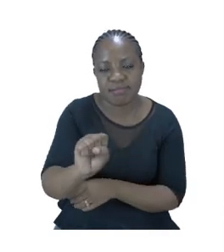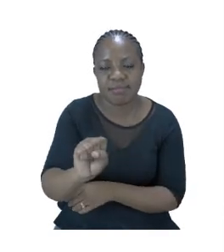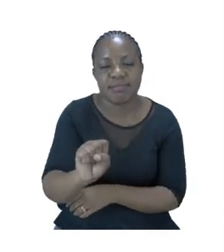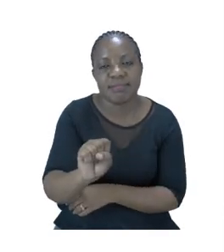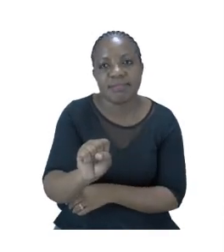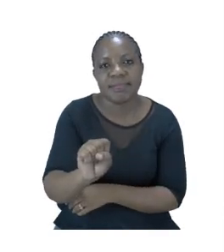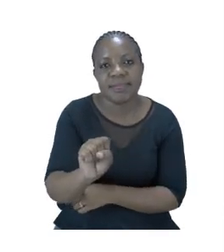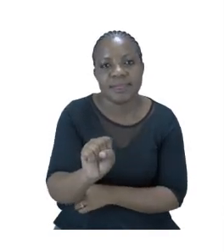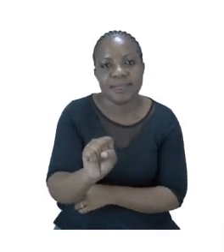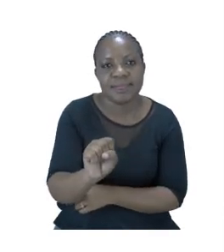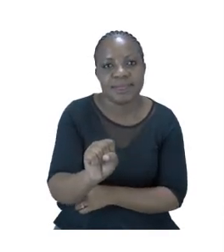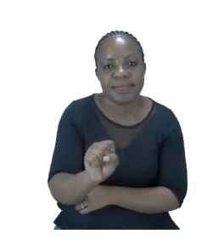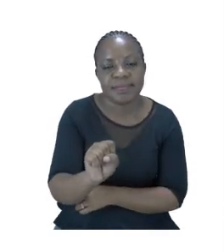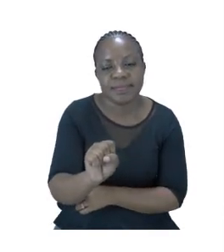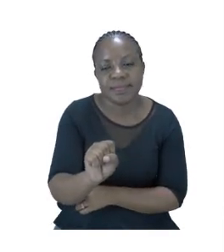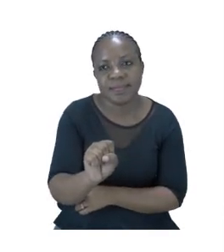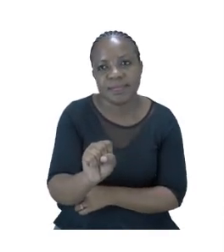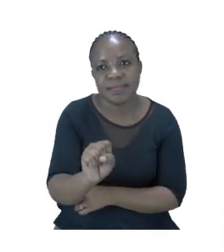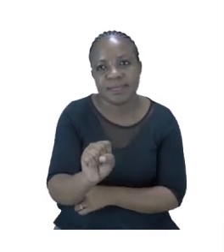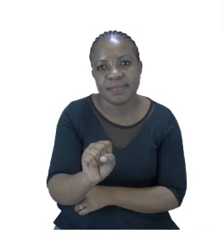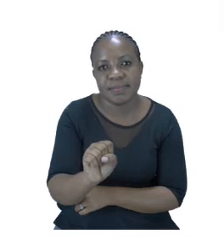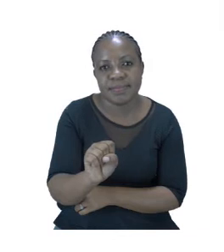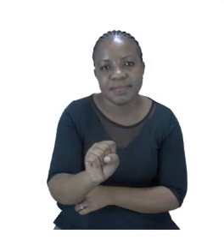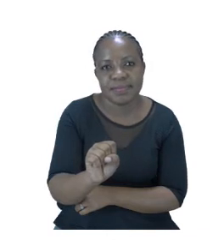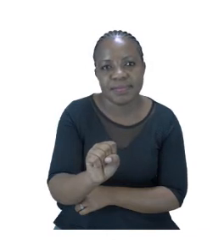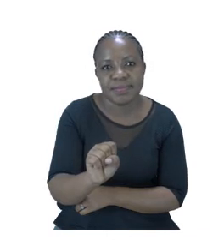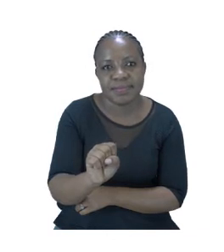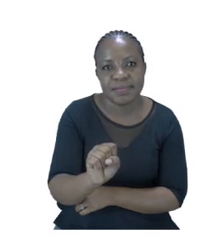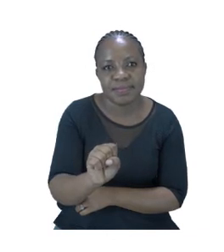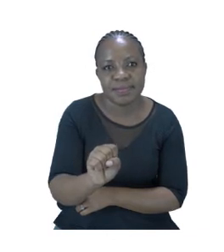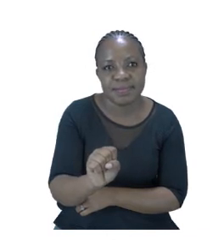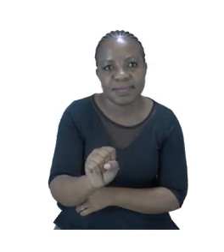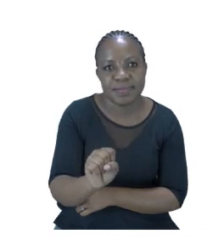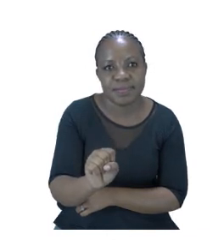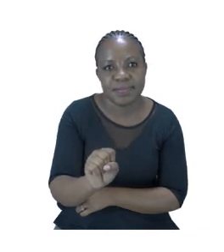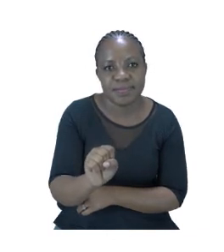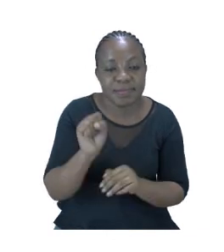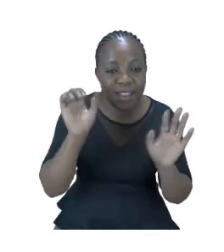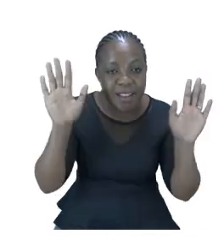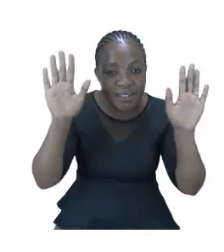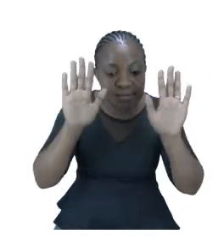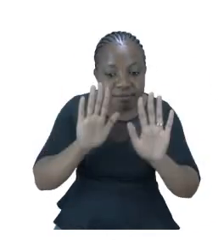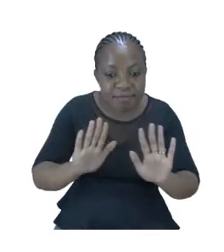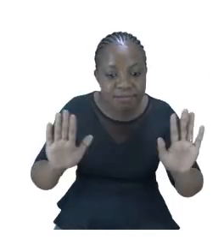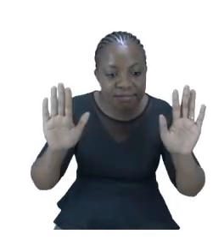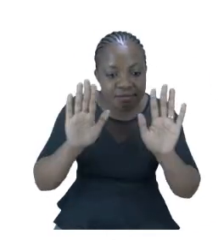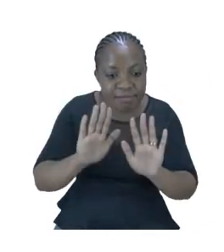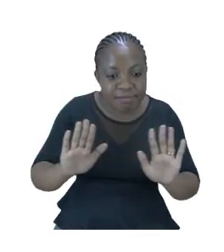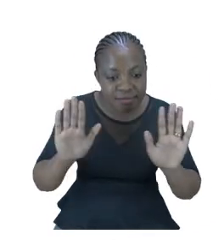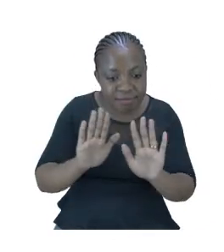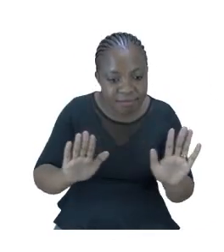S. Very good. Now you are going to be coloring in capital